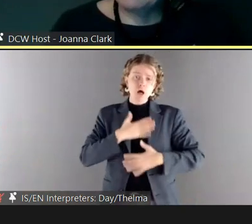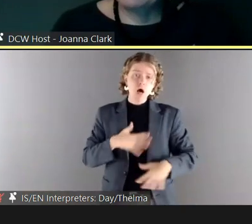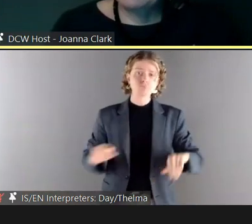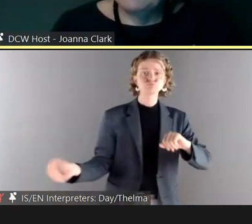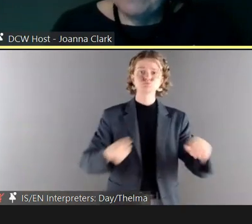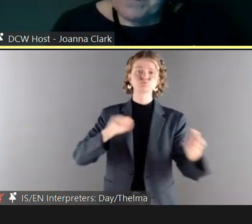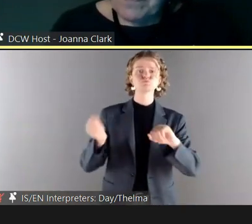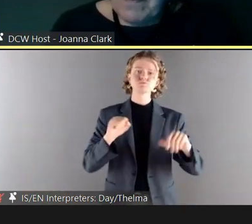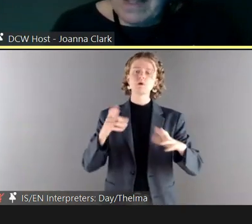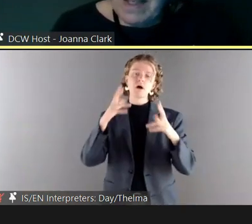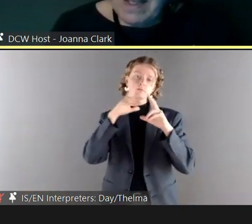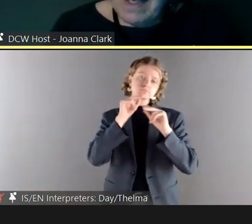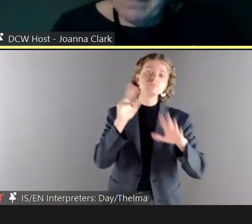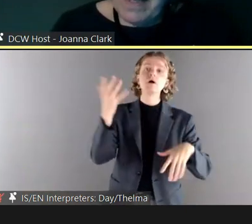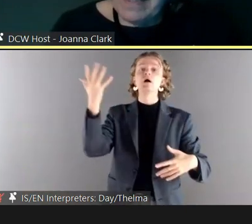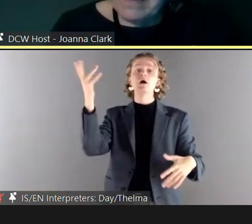can hear,